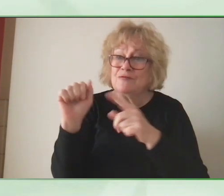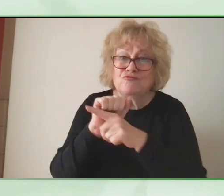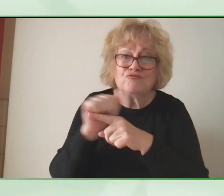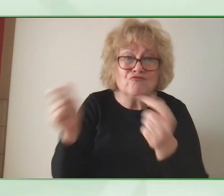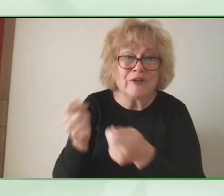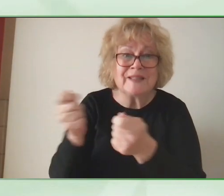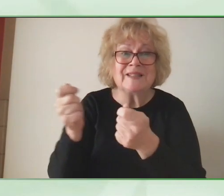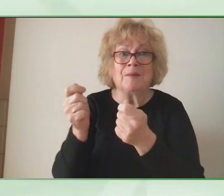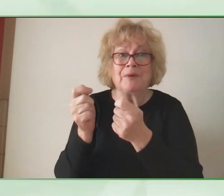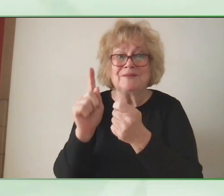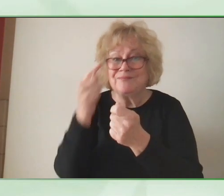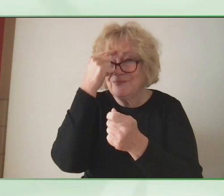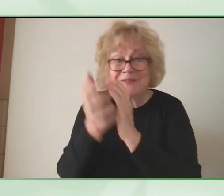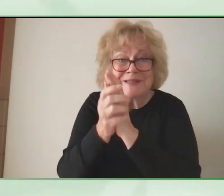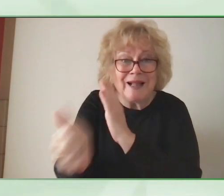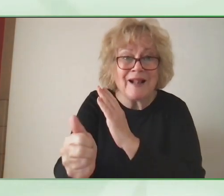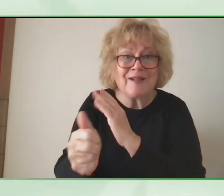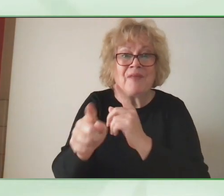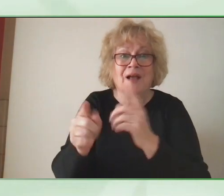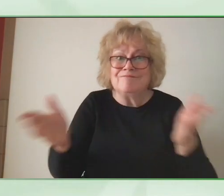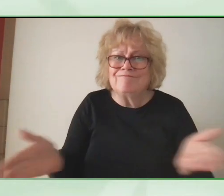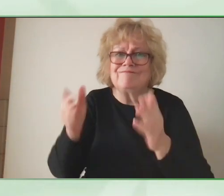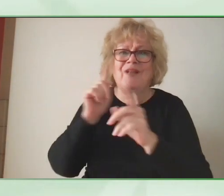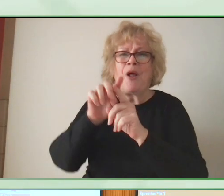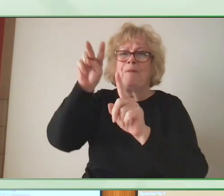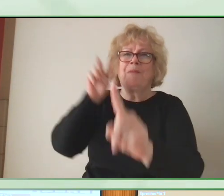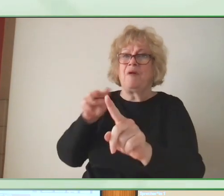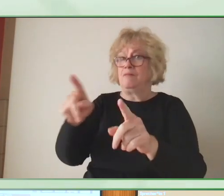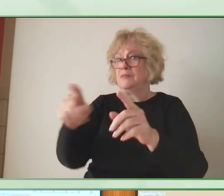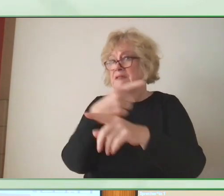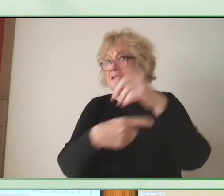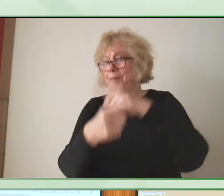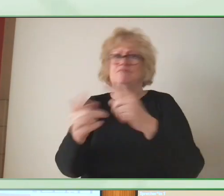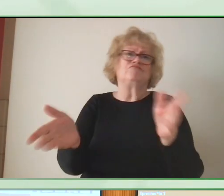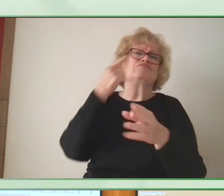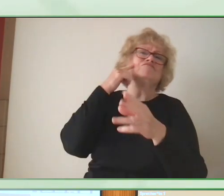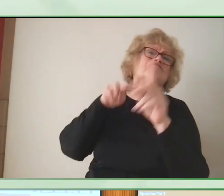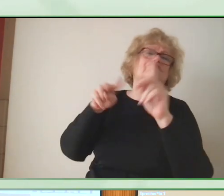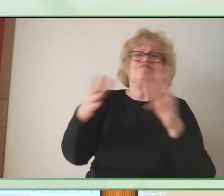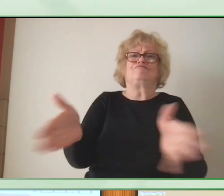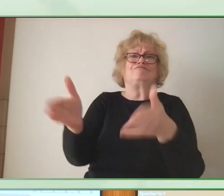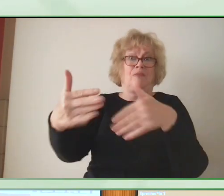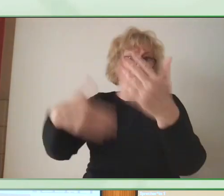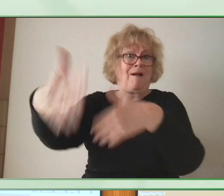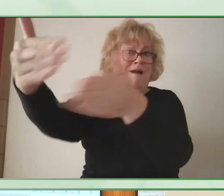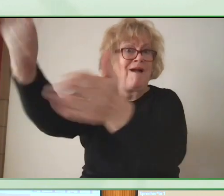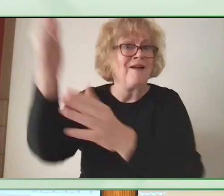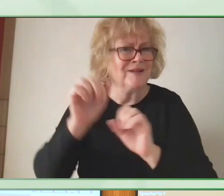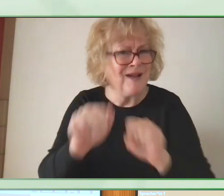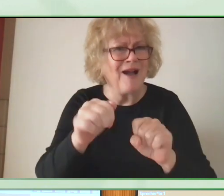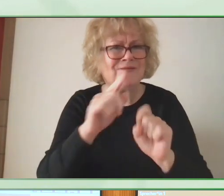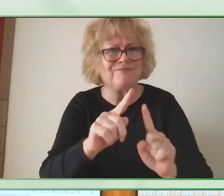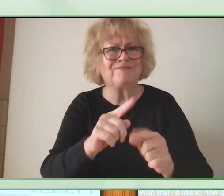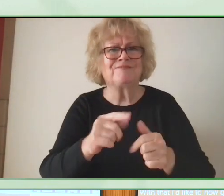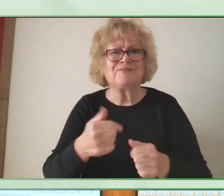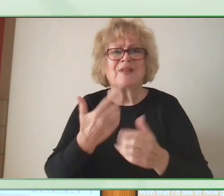Karwan Moamin from Halabja Disabled Organization. Karwan is a project coordinator at the HDO, where he plays a